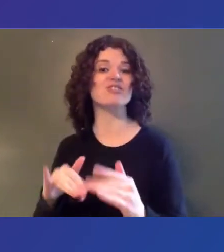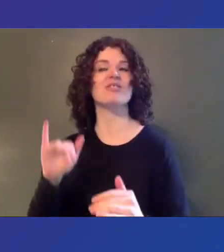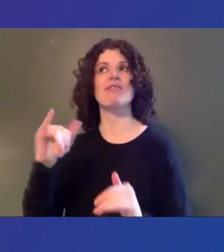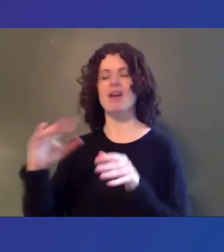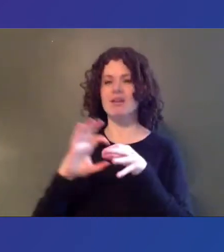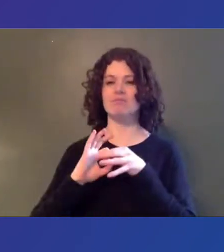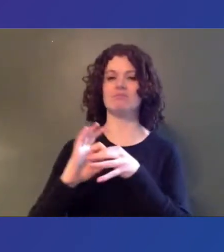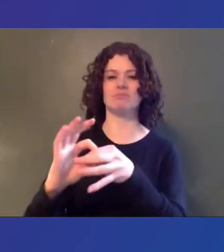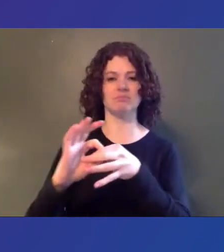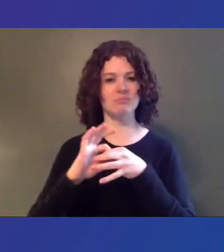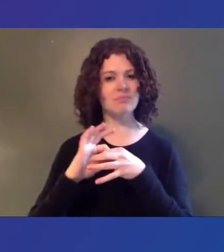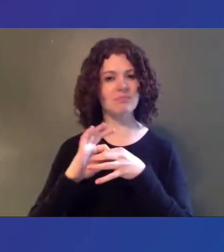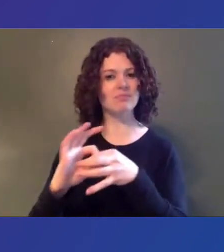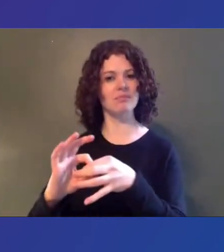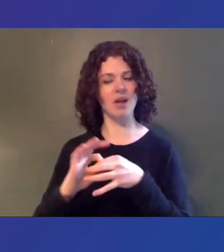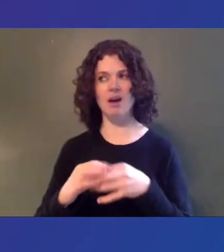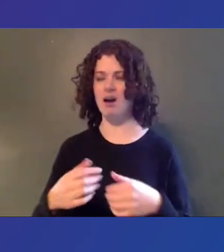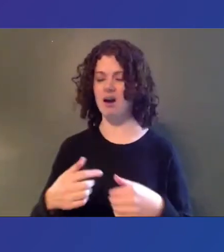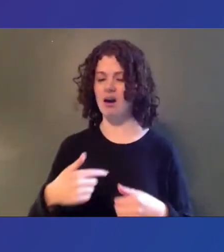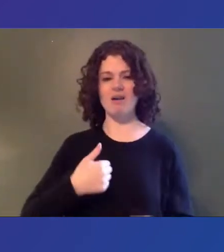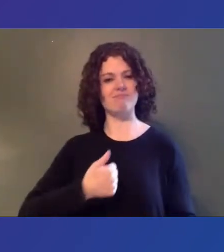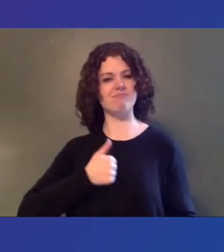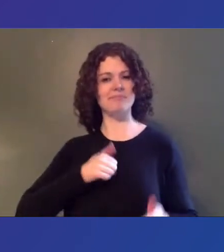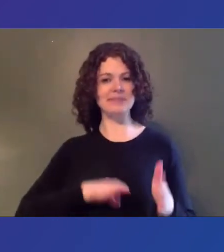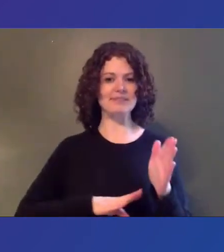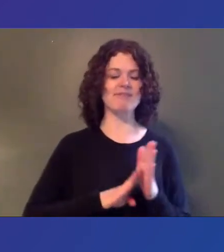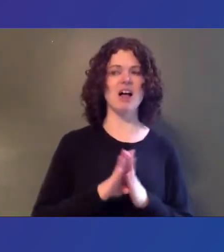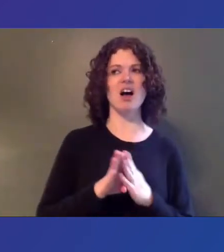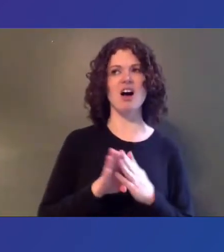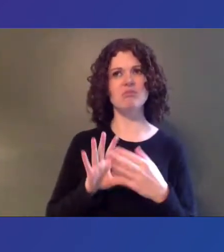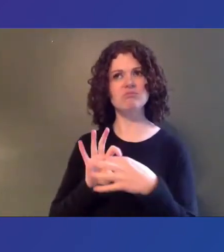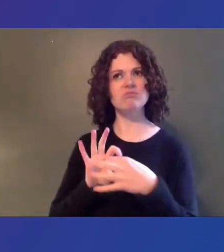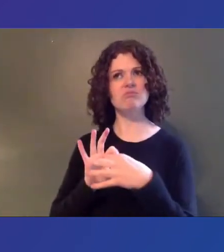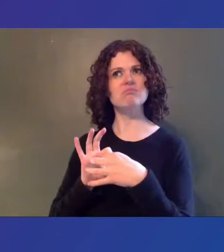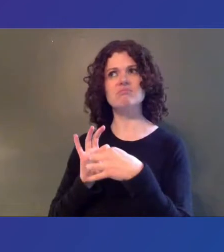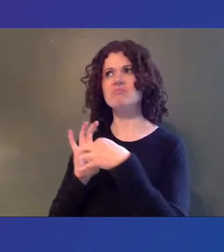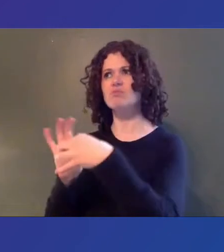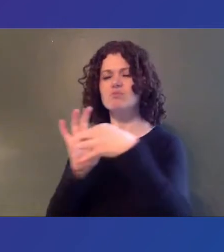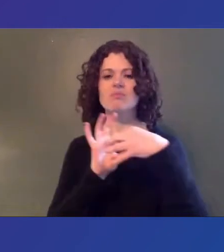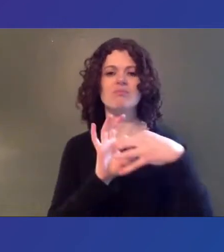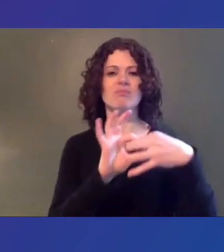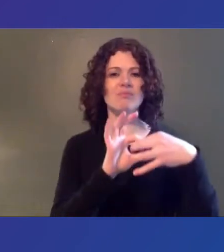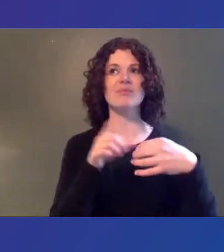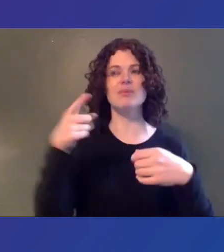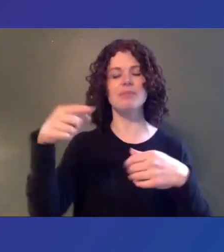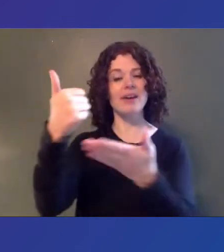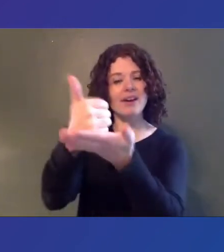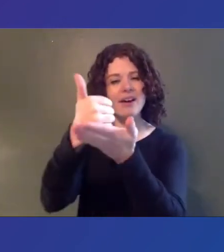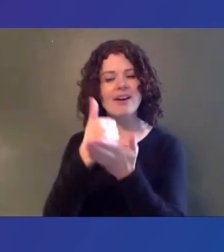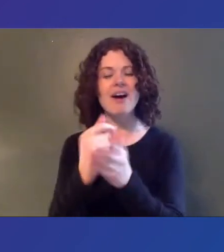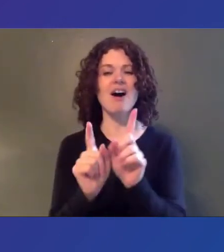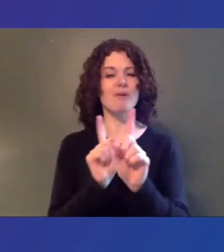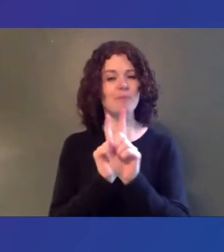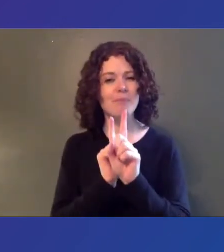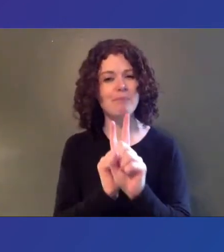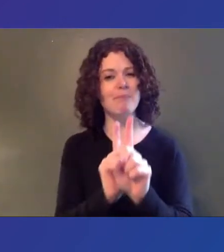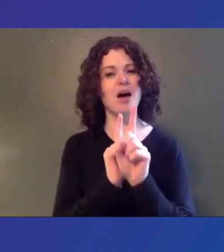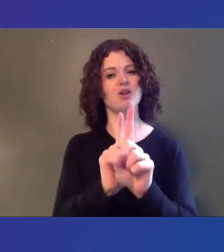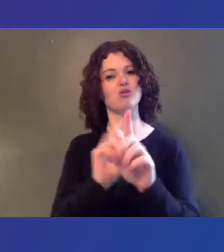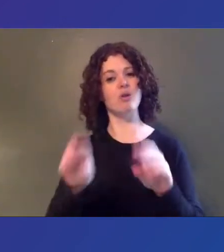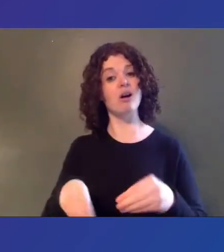it allowed me to develop this relationship with them in which, you know, they mentor me and they provided